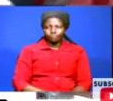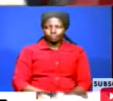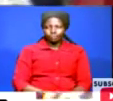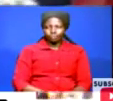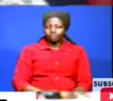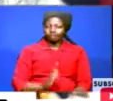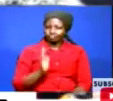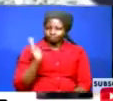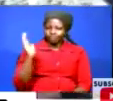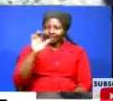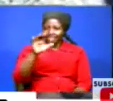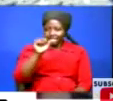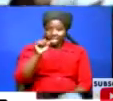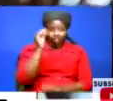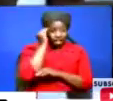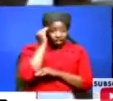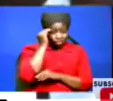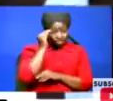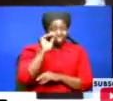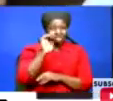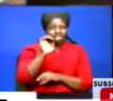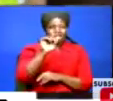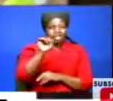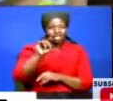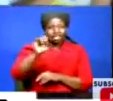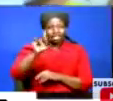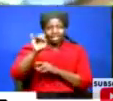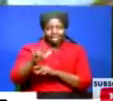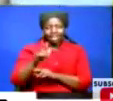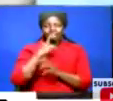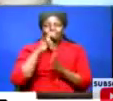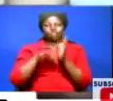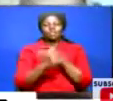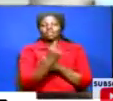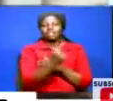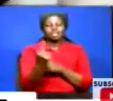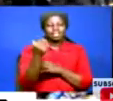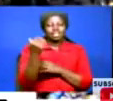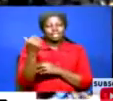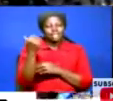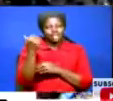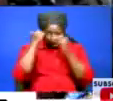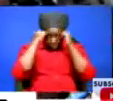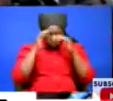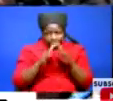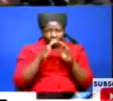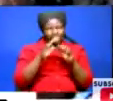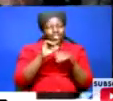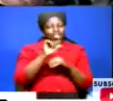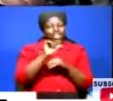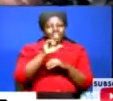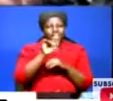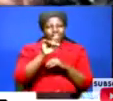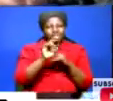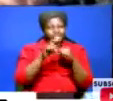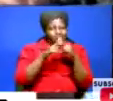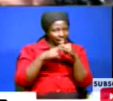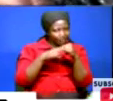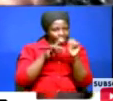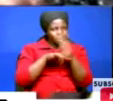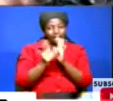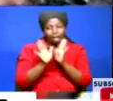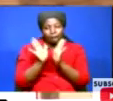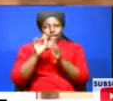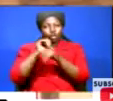Waziri wa elimu Ezekiel Machogu amesema kila mwanafunzi wa gredi ya saba katika shule za umma hapa nchini atakabidhiwa kitabu